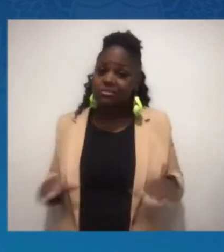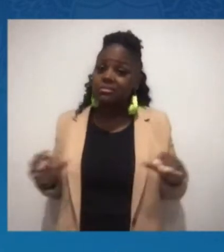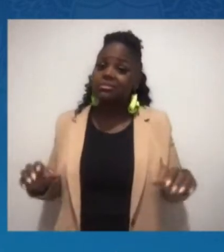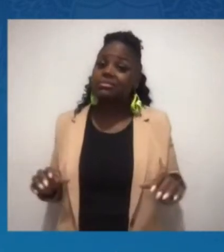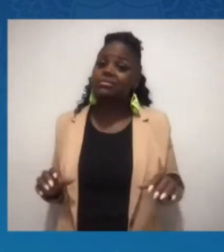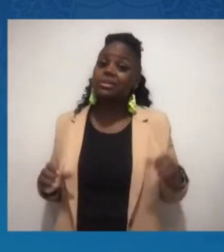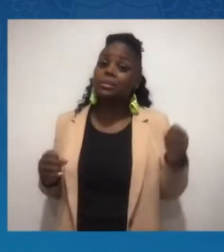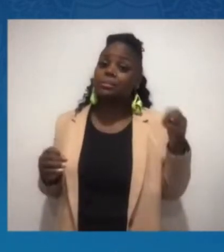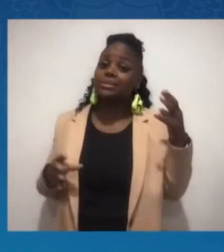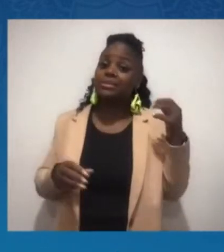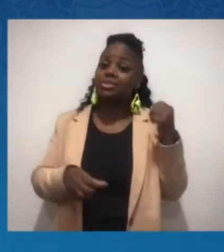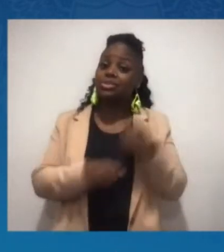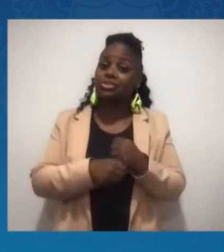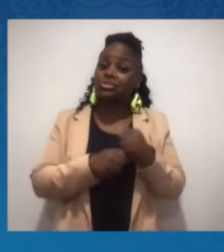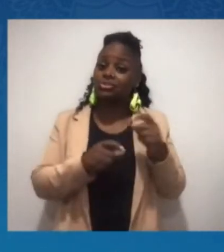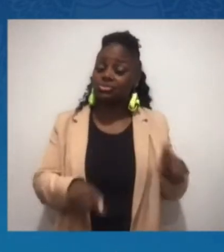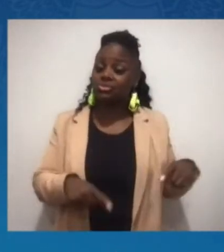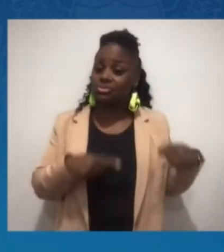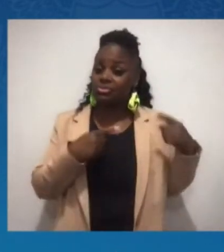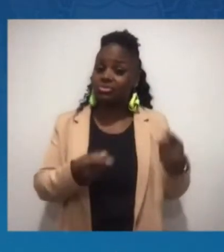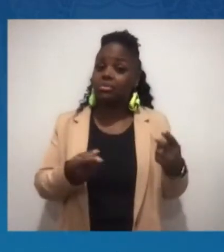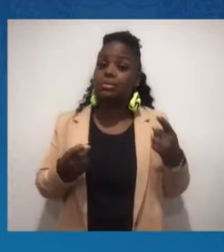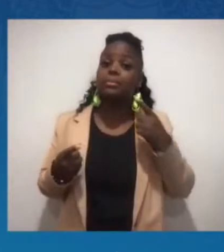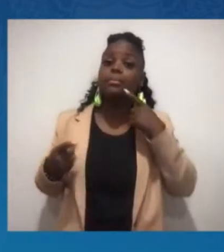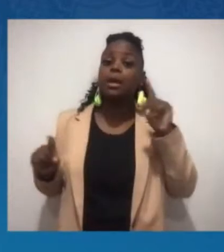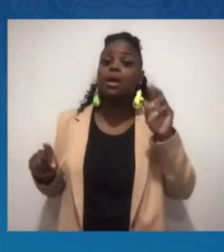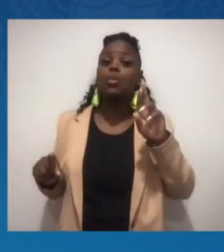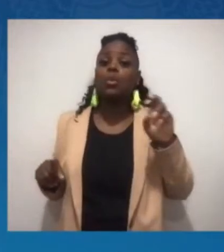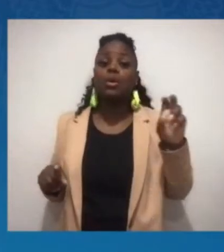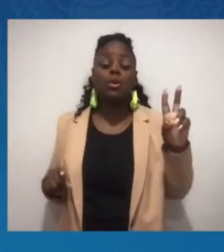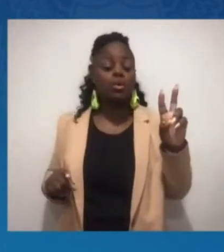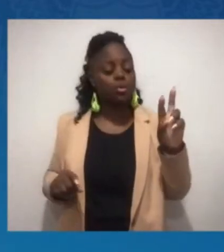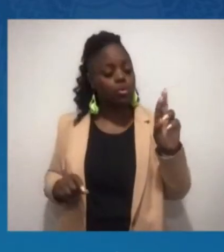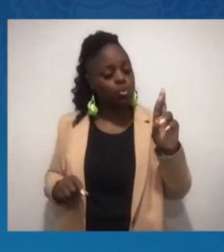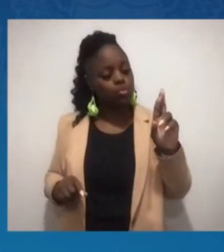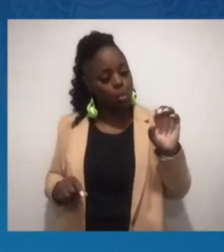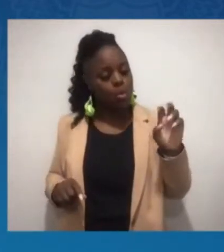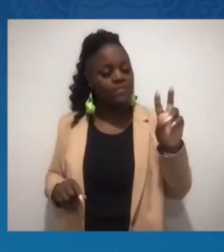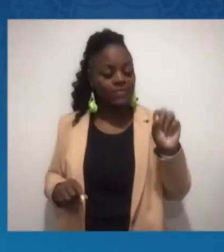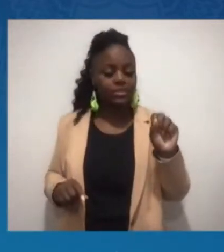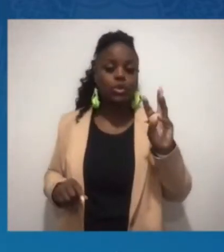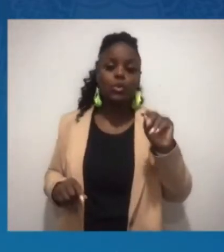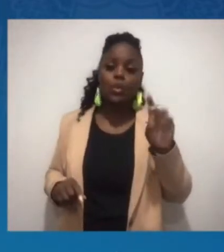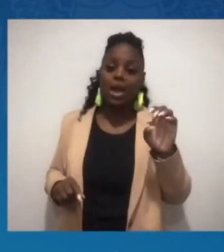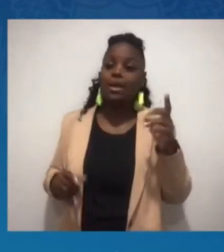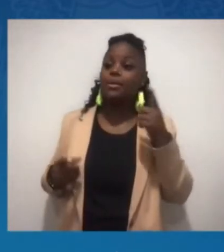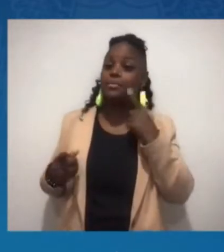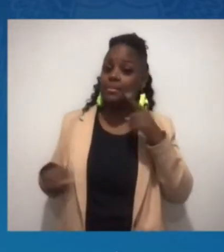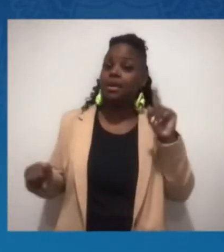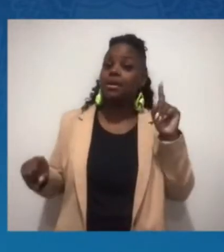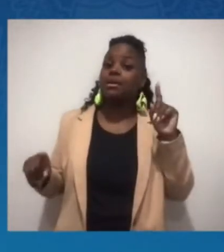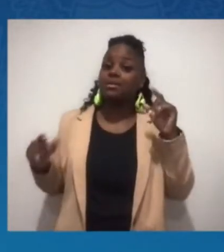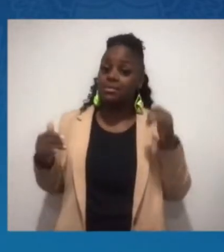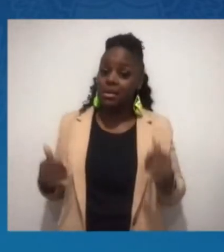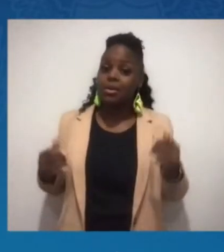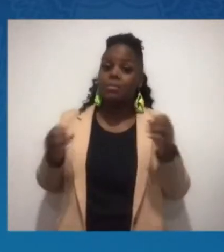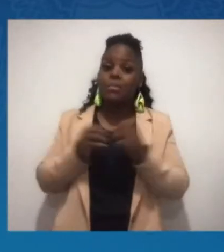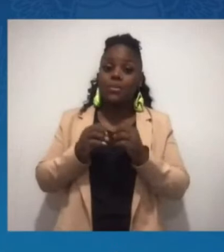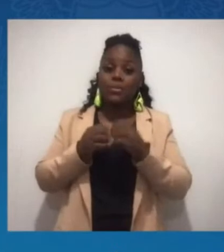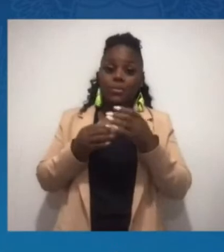Wade, we must now, us here, sitting in these chairs, must pick